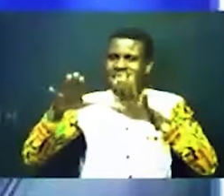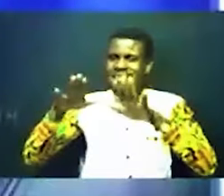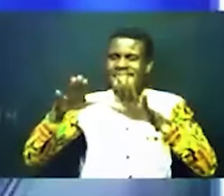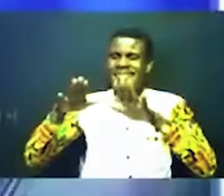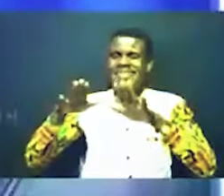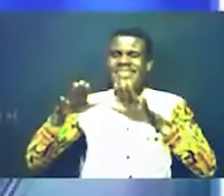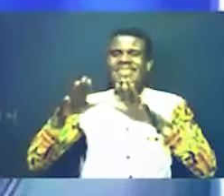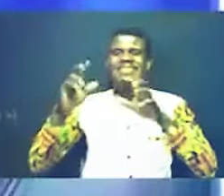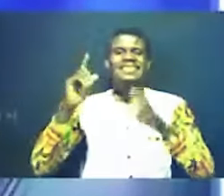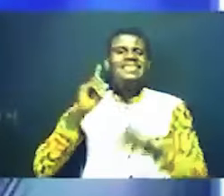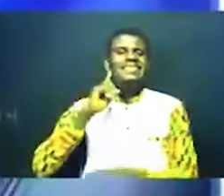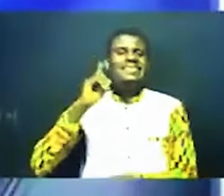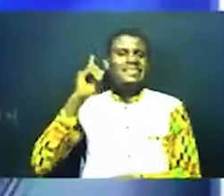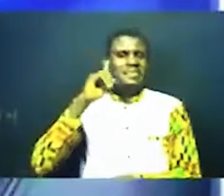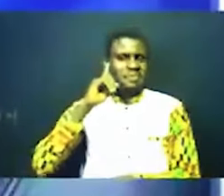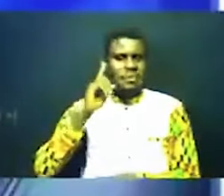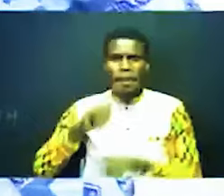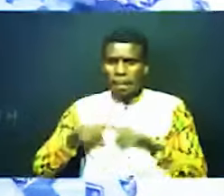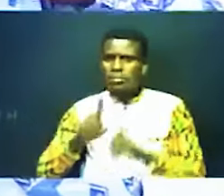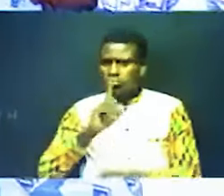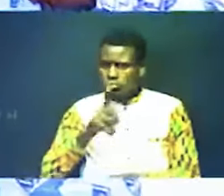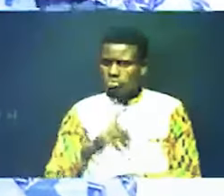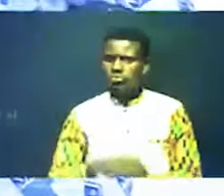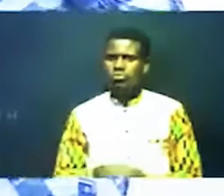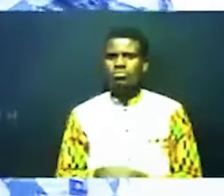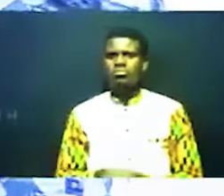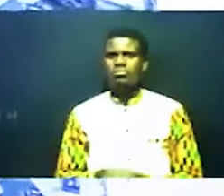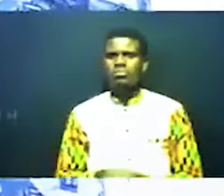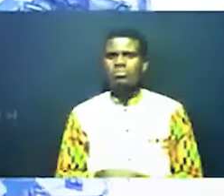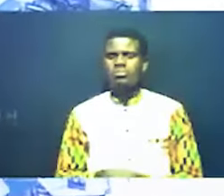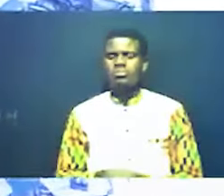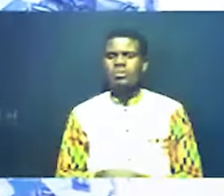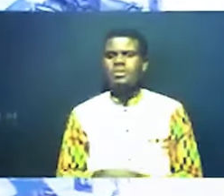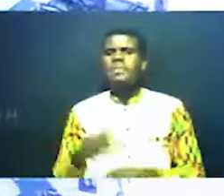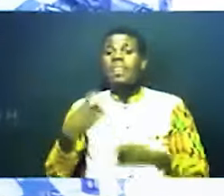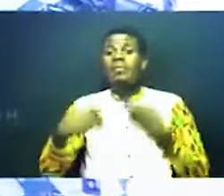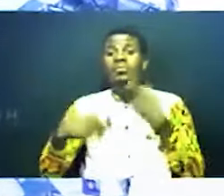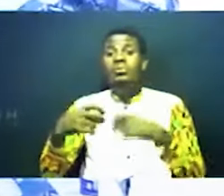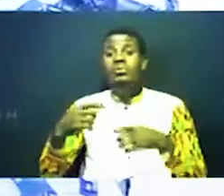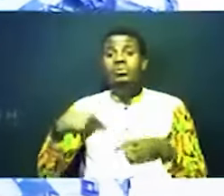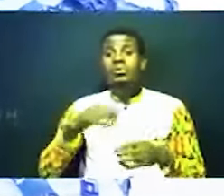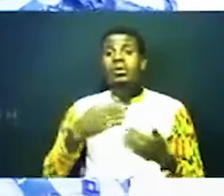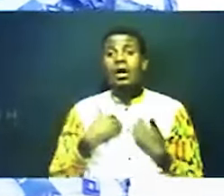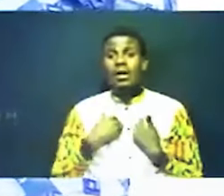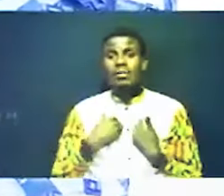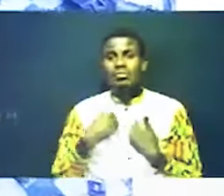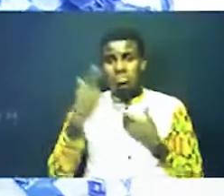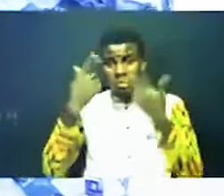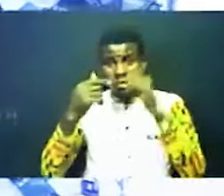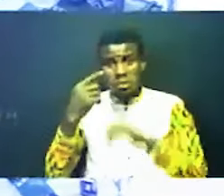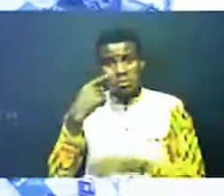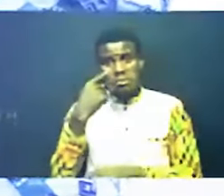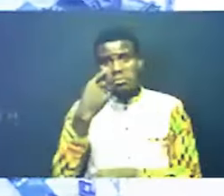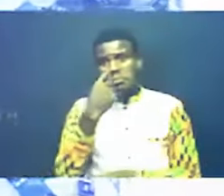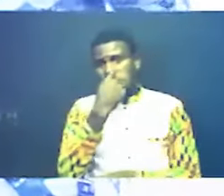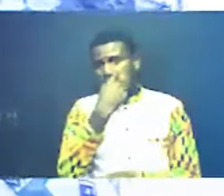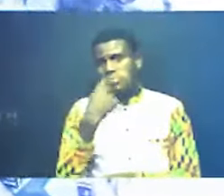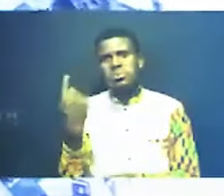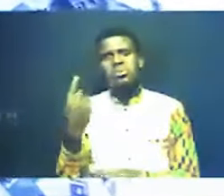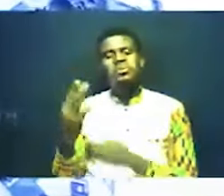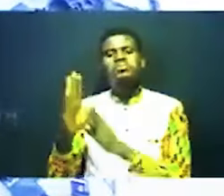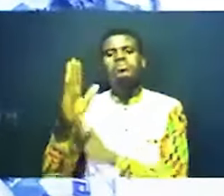But it is true. The problems we have because we have eyes. Only God